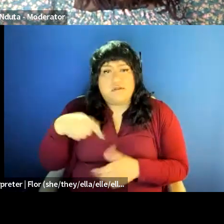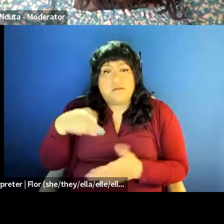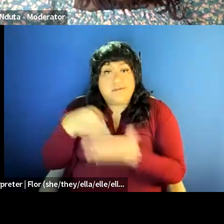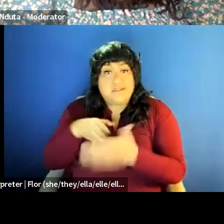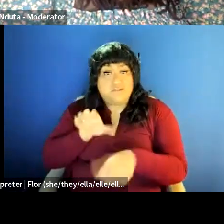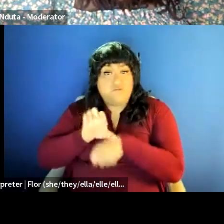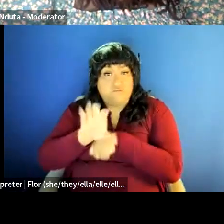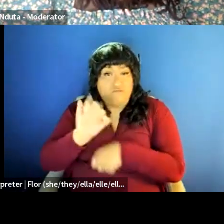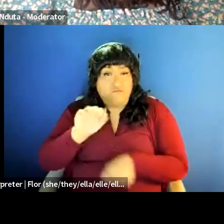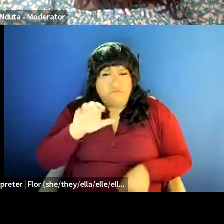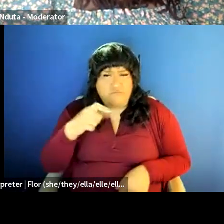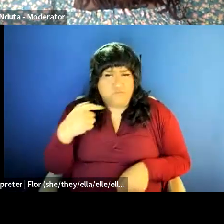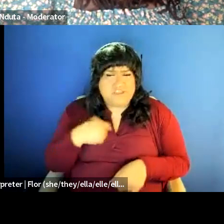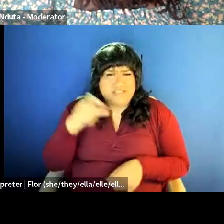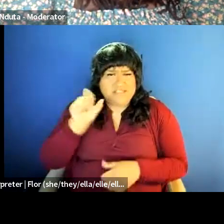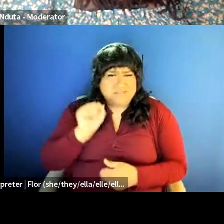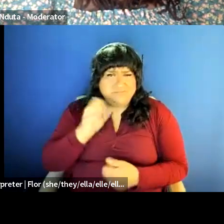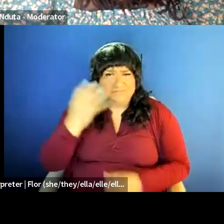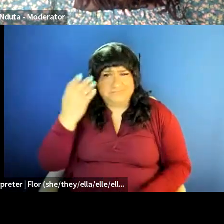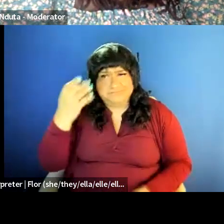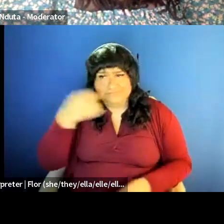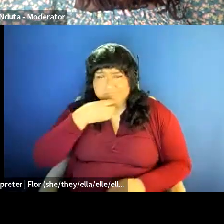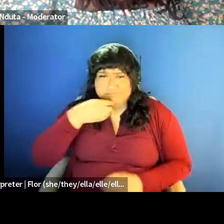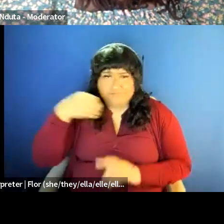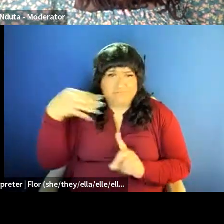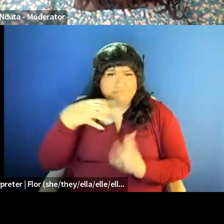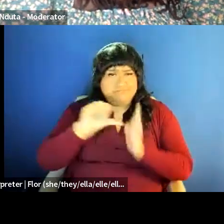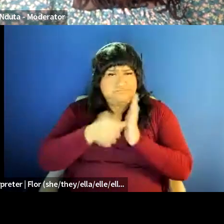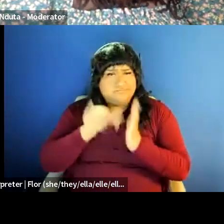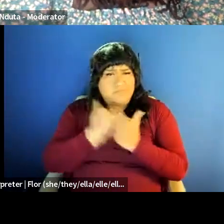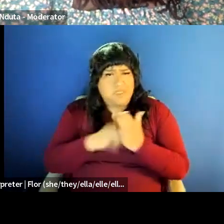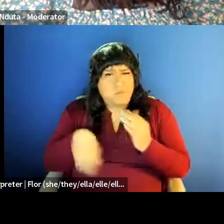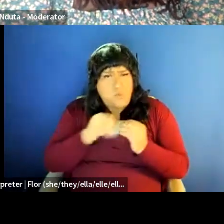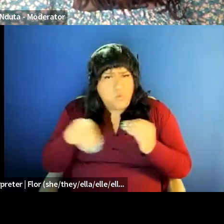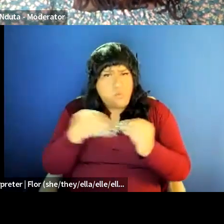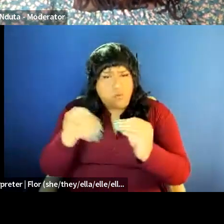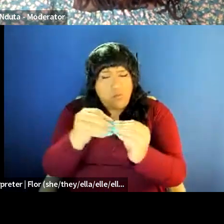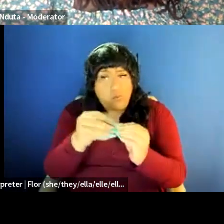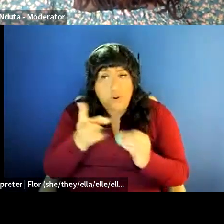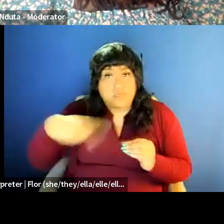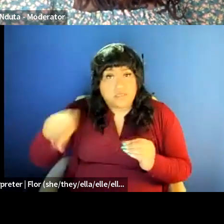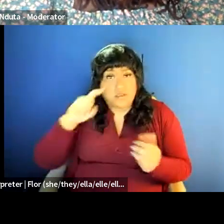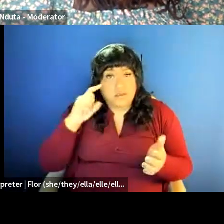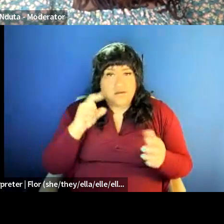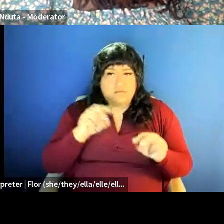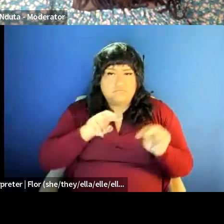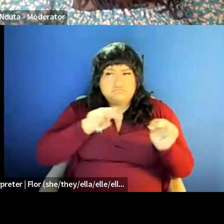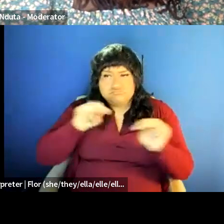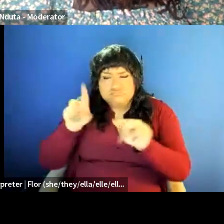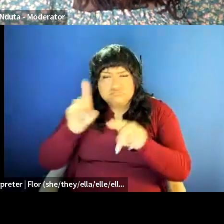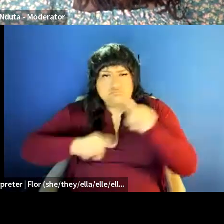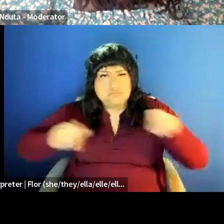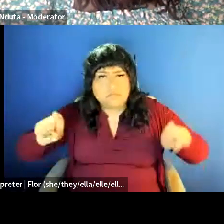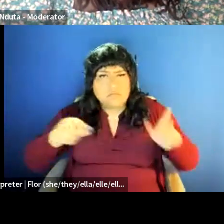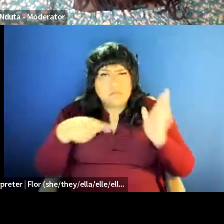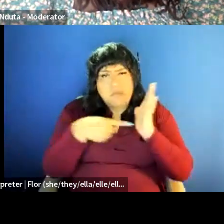that more and more. And they're looking at models that are going on around the world as to how to provide services